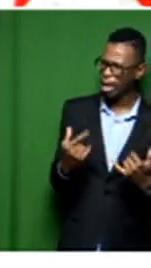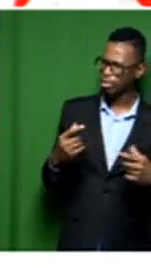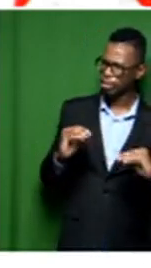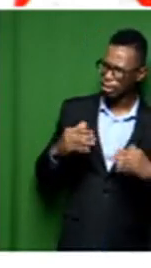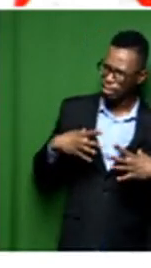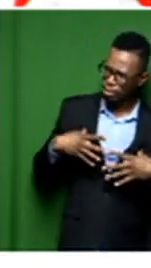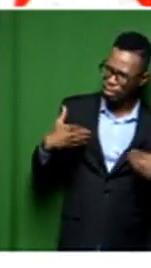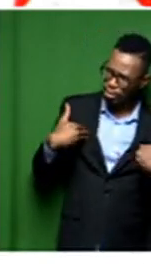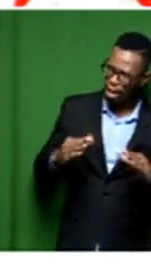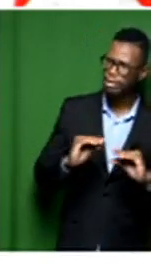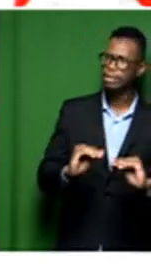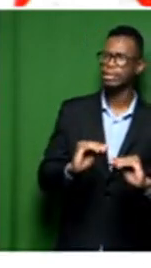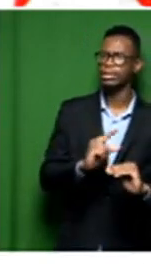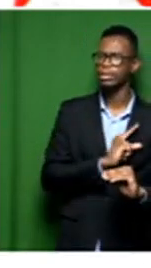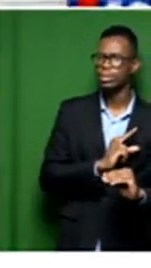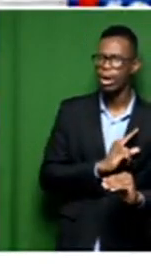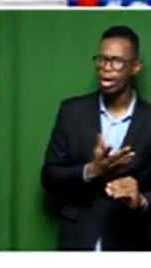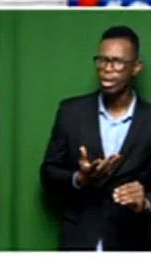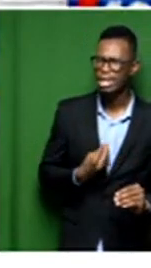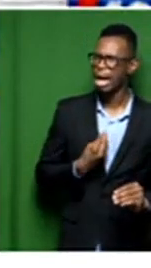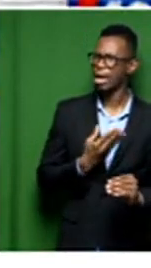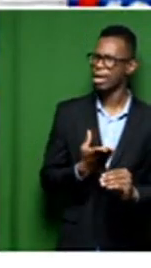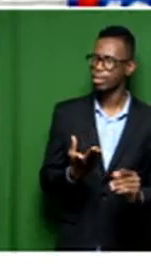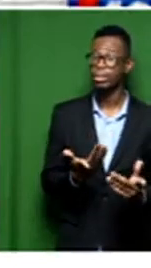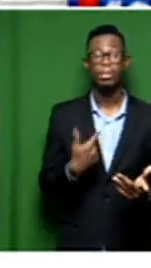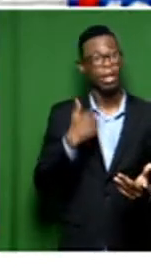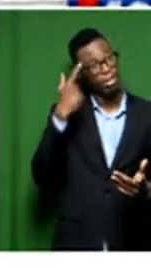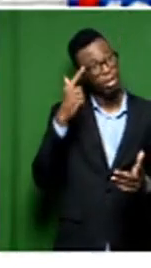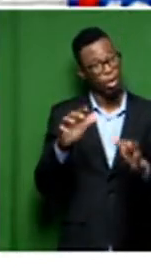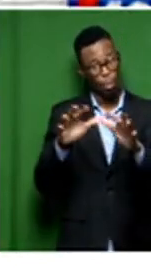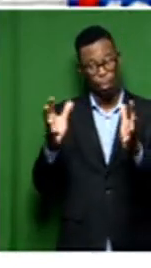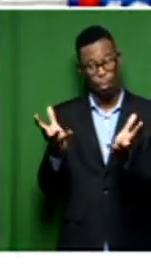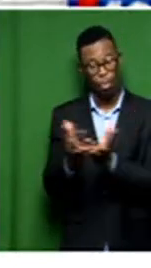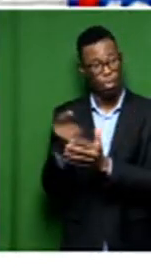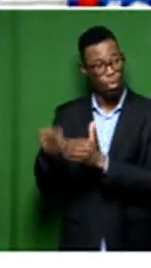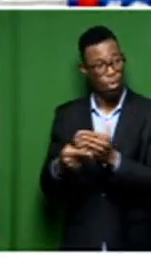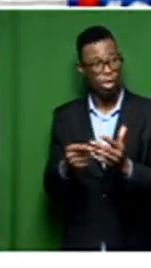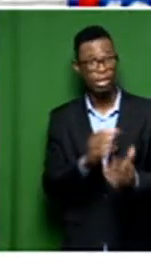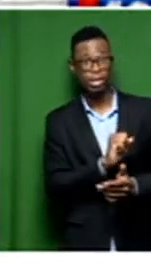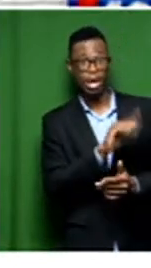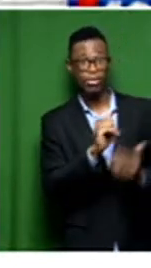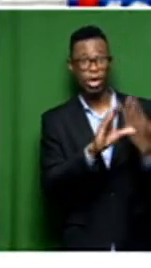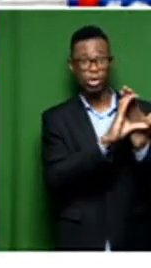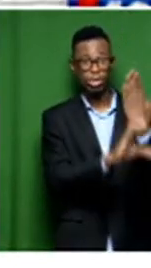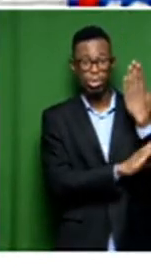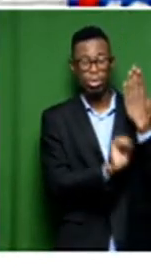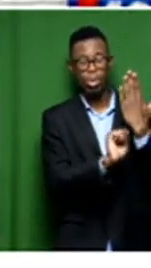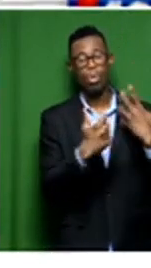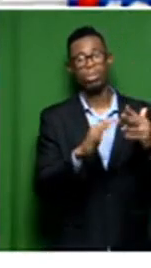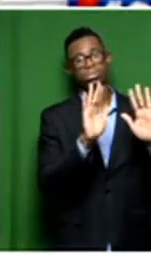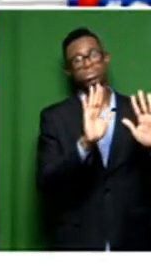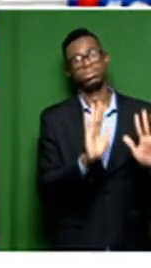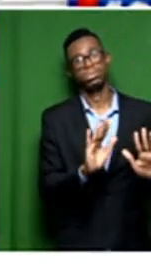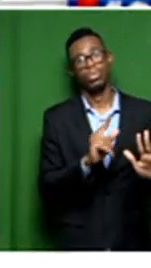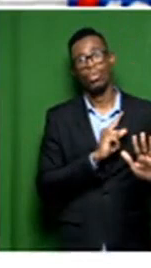think we have one of the most extraordinary constitutions in the world. The entire world looks to our Constitution as a beacon of light and hope